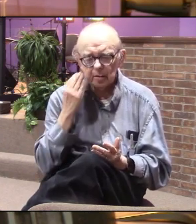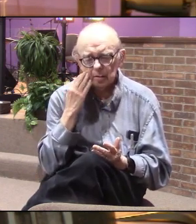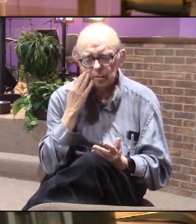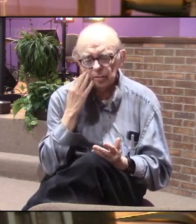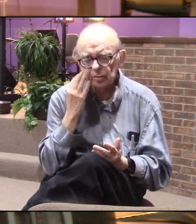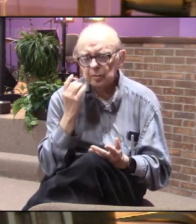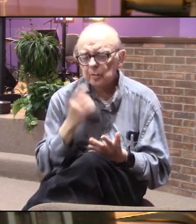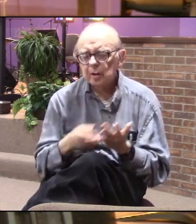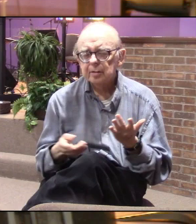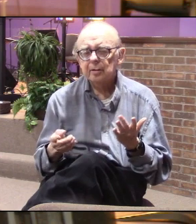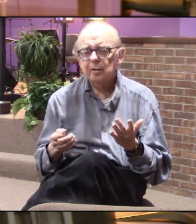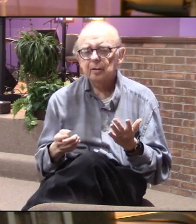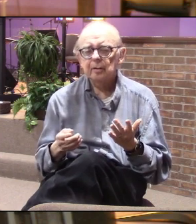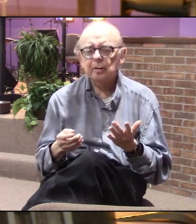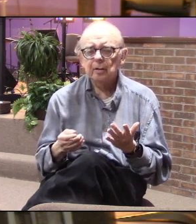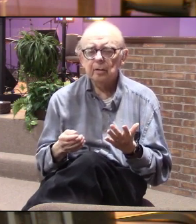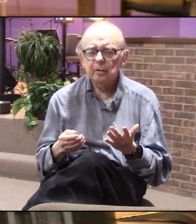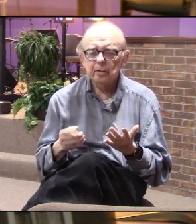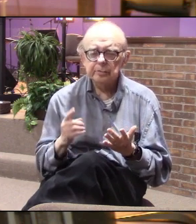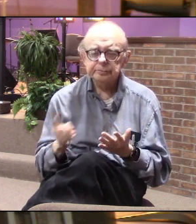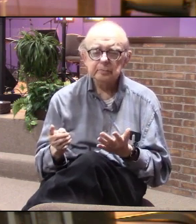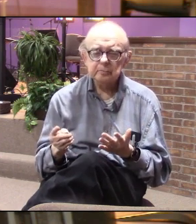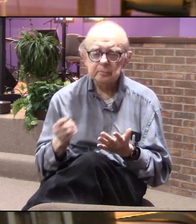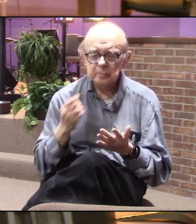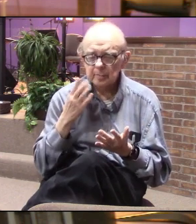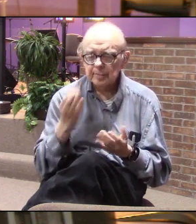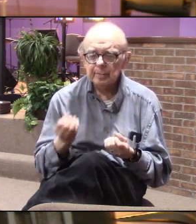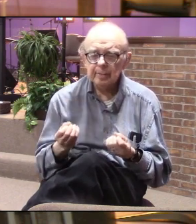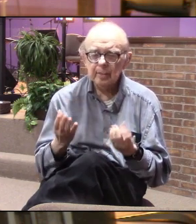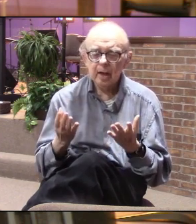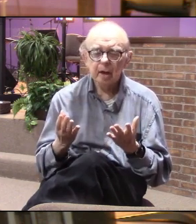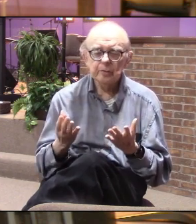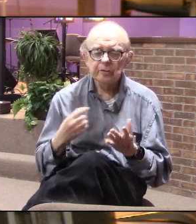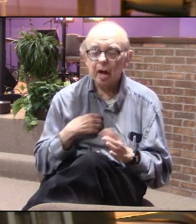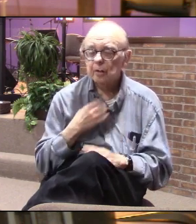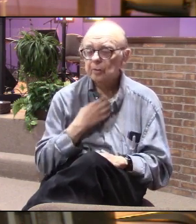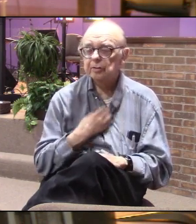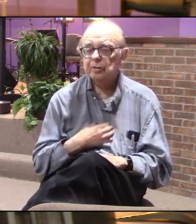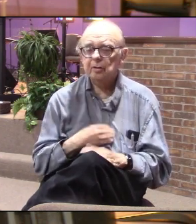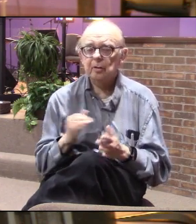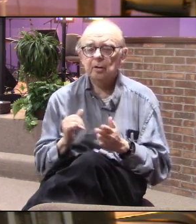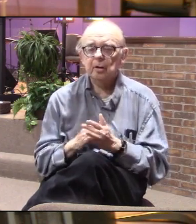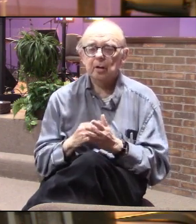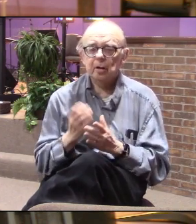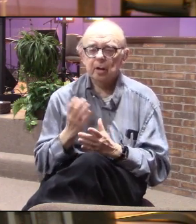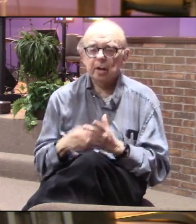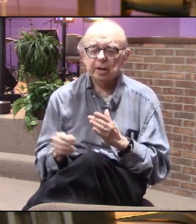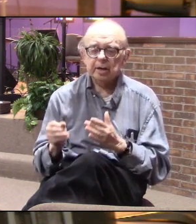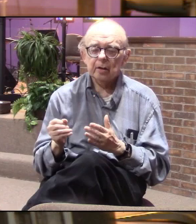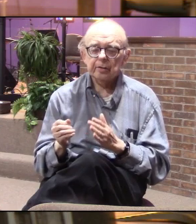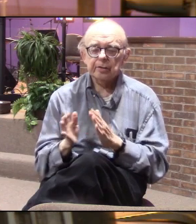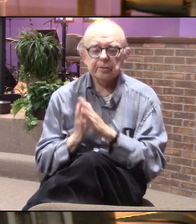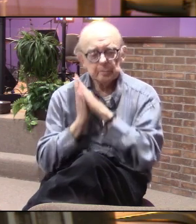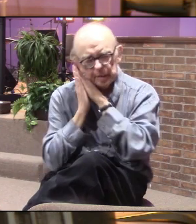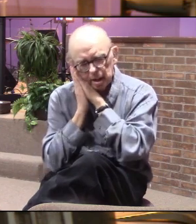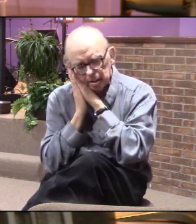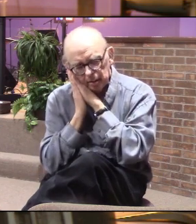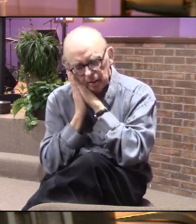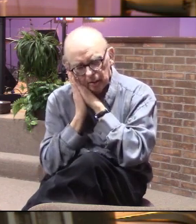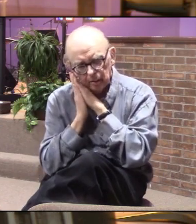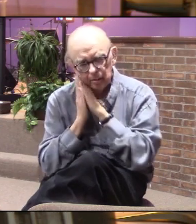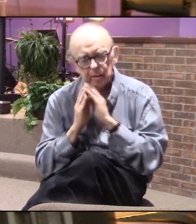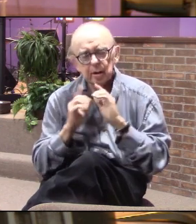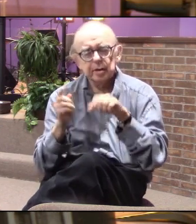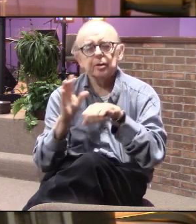Cotton? She said, you don't know how much I wish that I could get out of this bed and